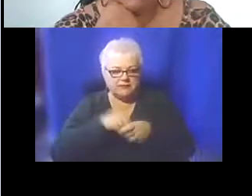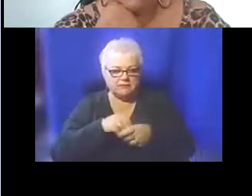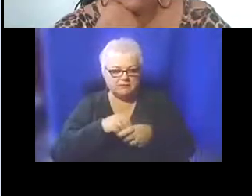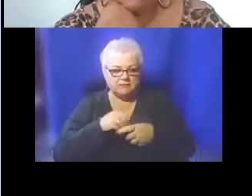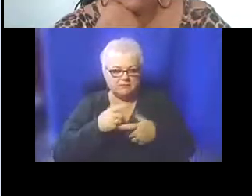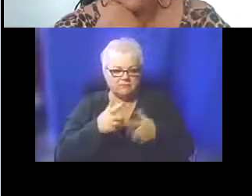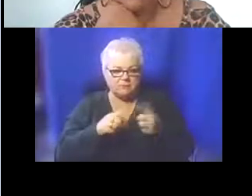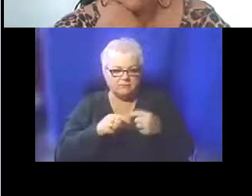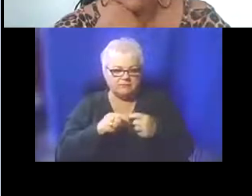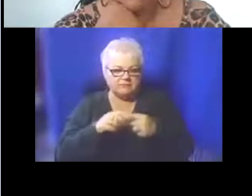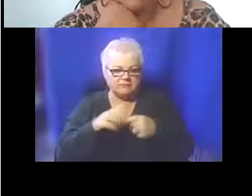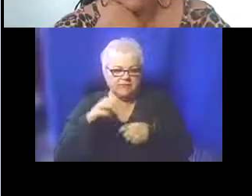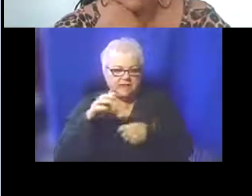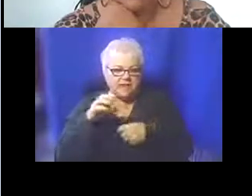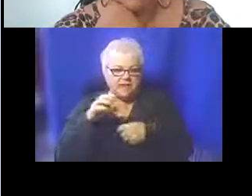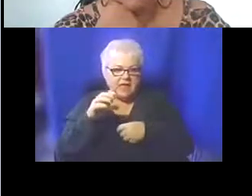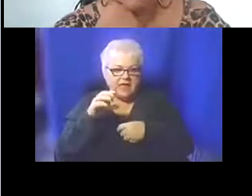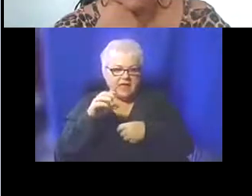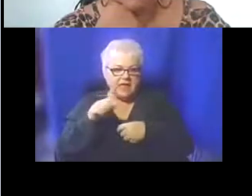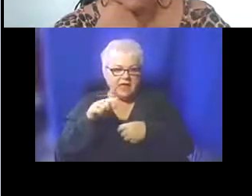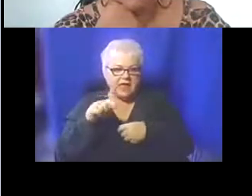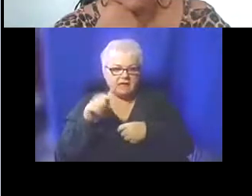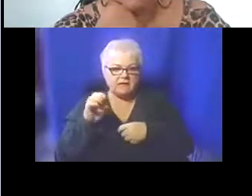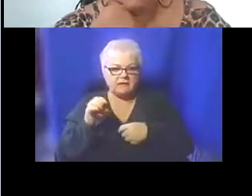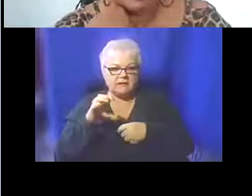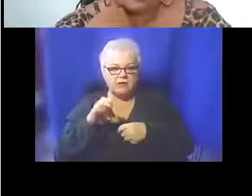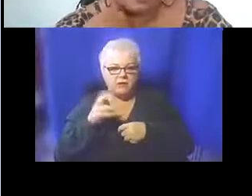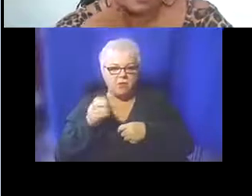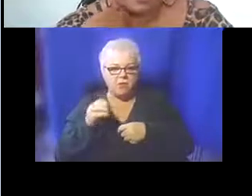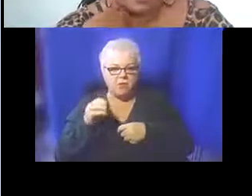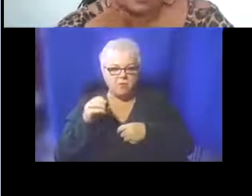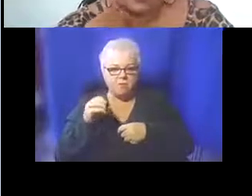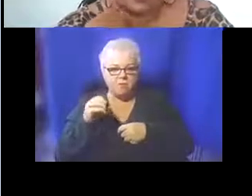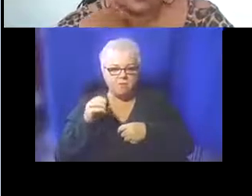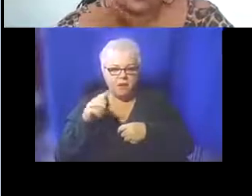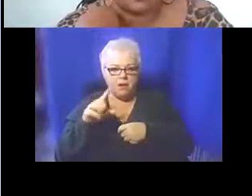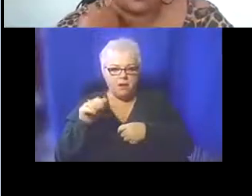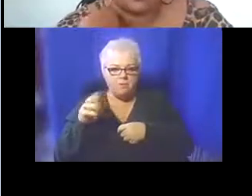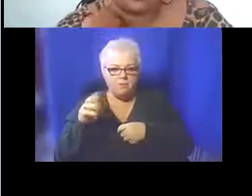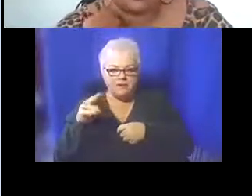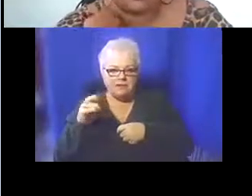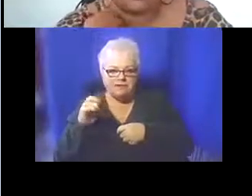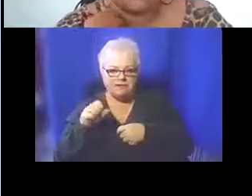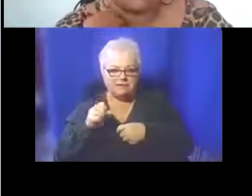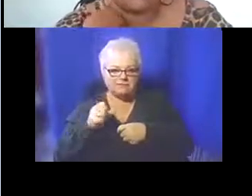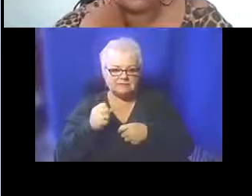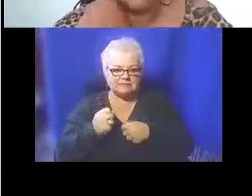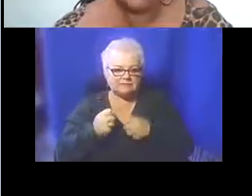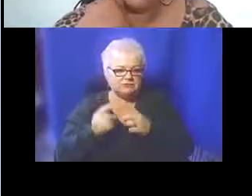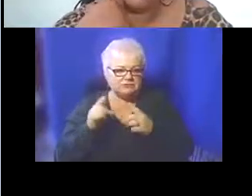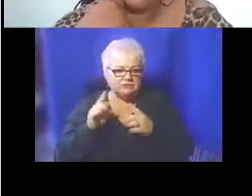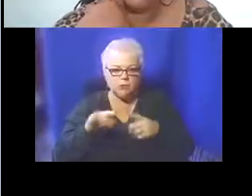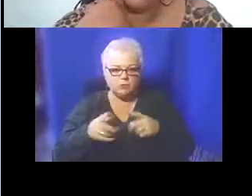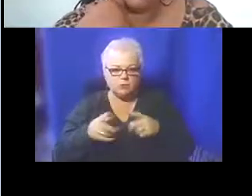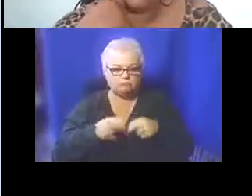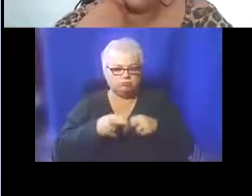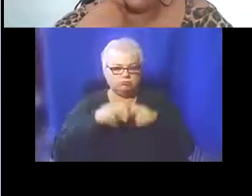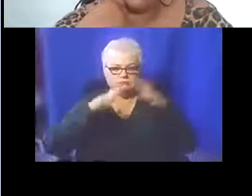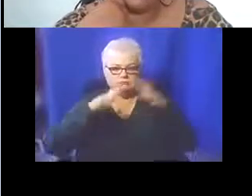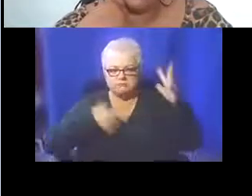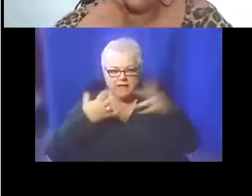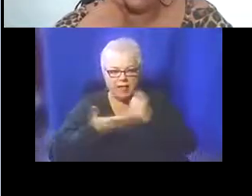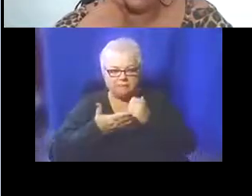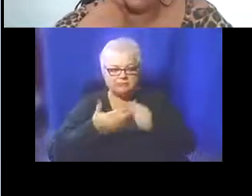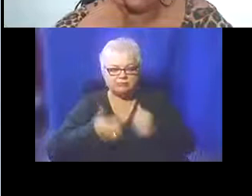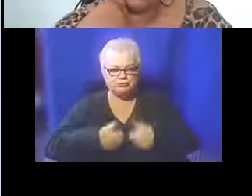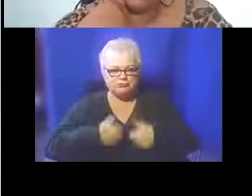the catecholamines. Catecholamines are like natural adrenaline. It's what pumps your body up in a traumatic or stressful situation that would help a